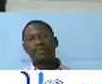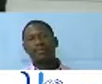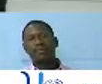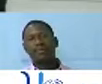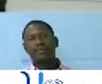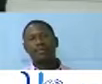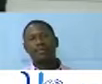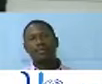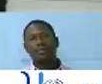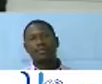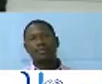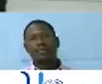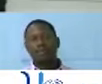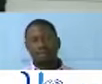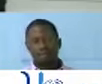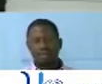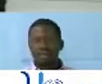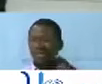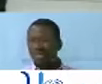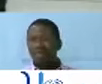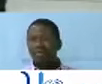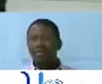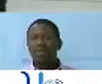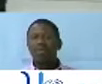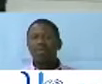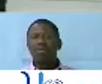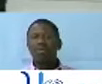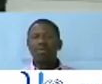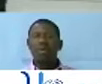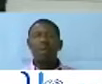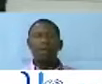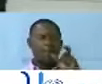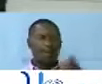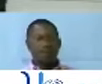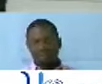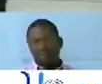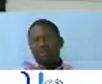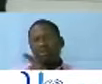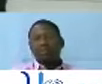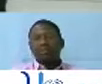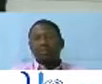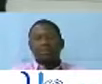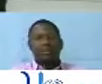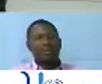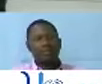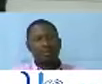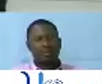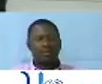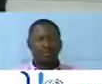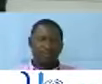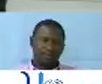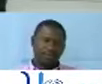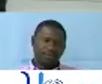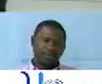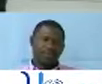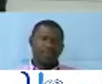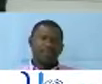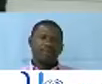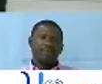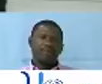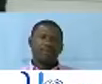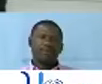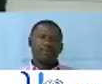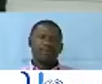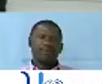And by the way, she was an expectant mother. Te jamono bobu mu ngi umba. Mu ngi dis.